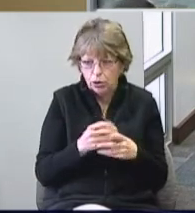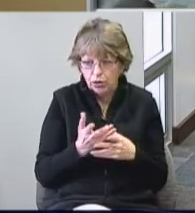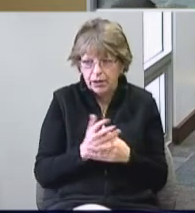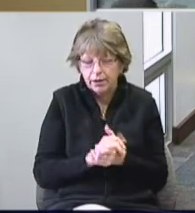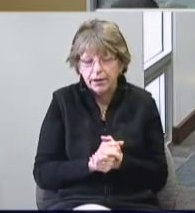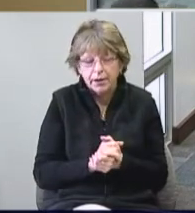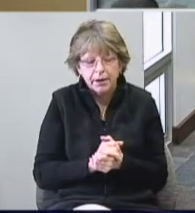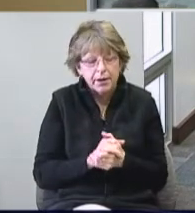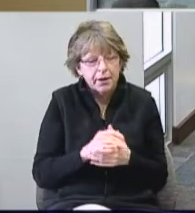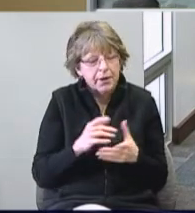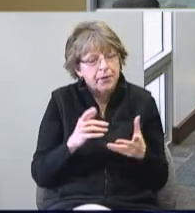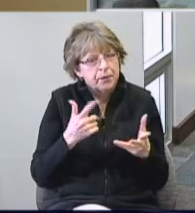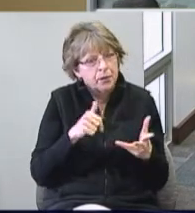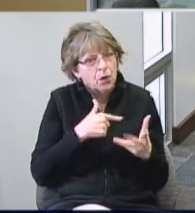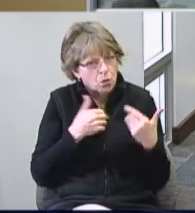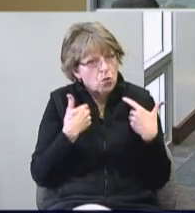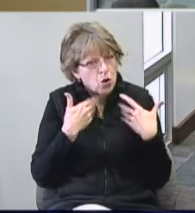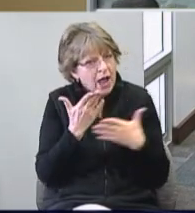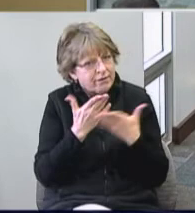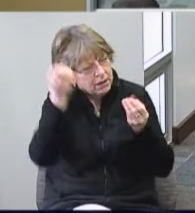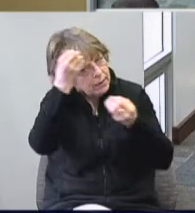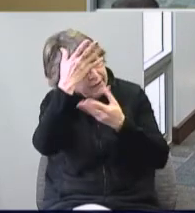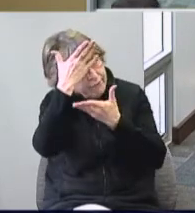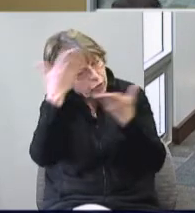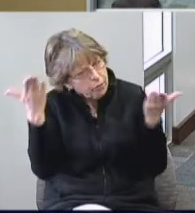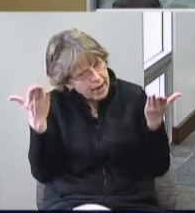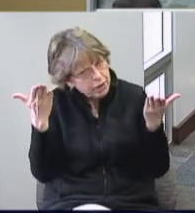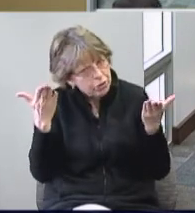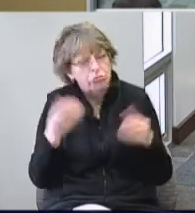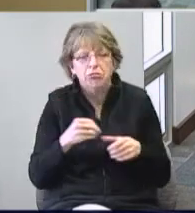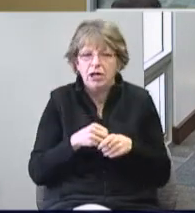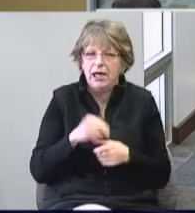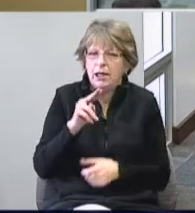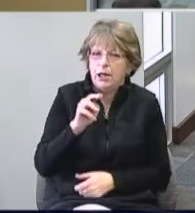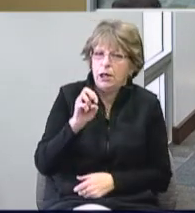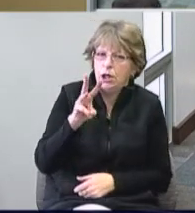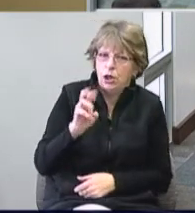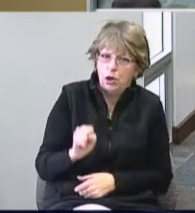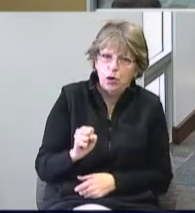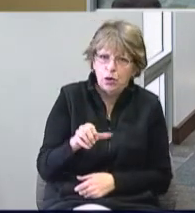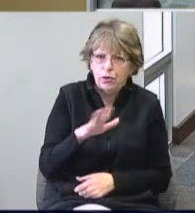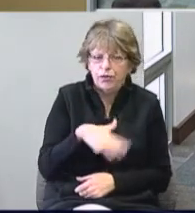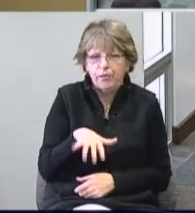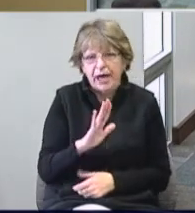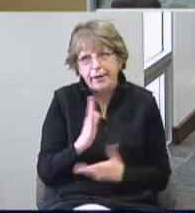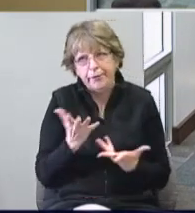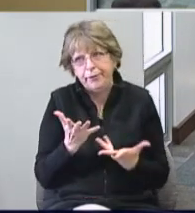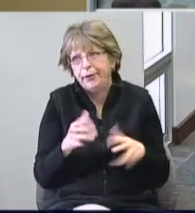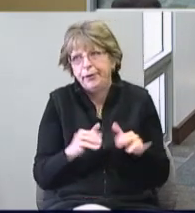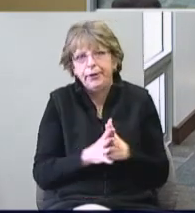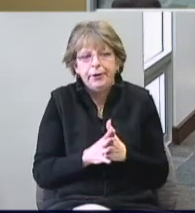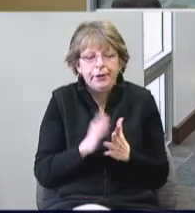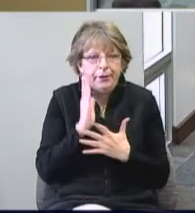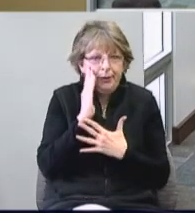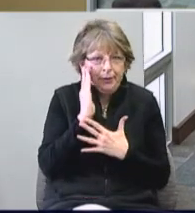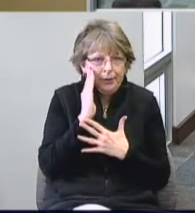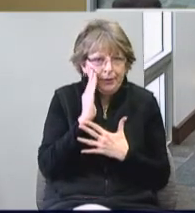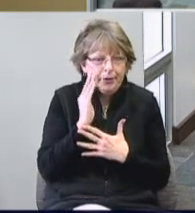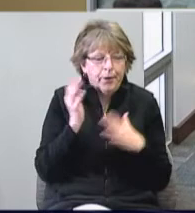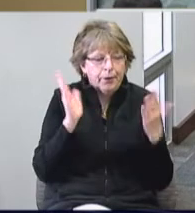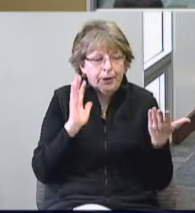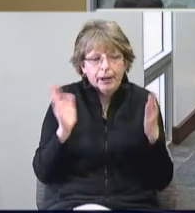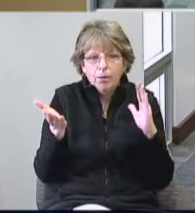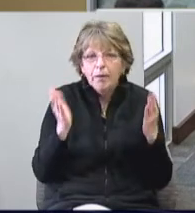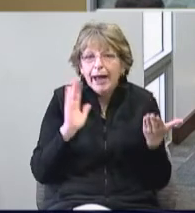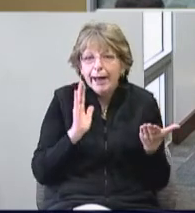this, Right. we'll have some information in the news media about size of parcel, kind of so you can kind of compare